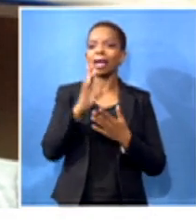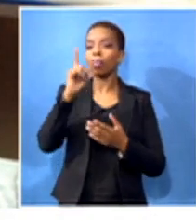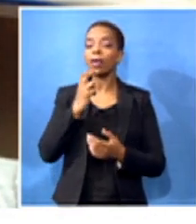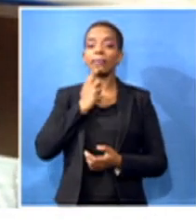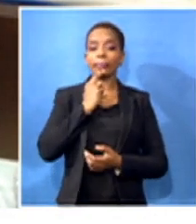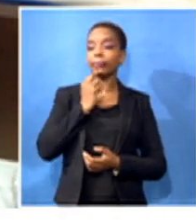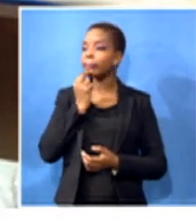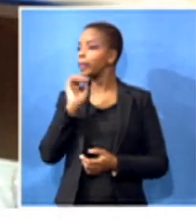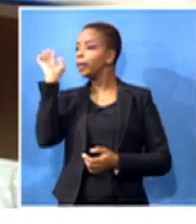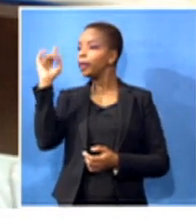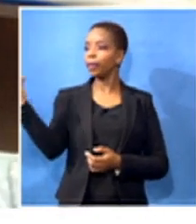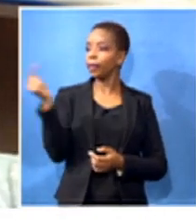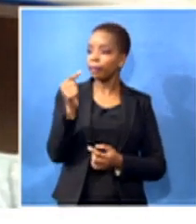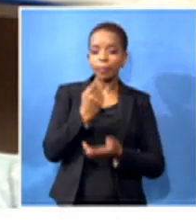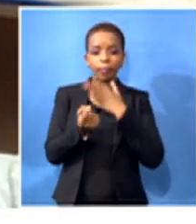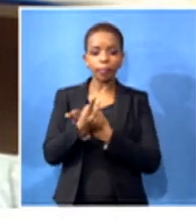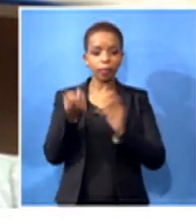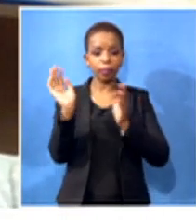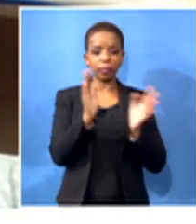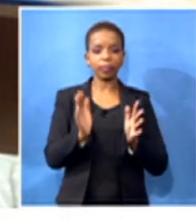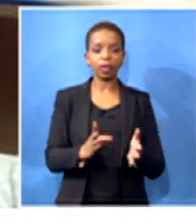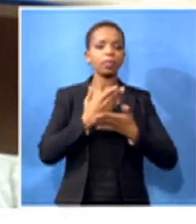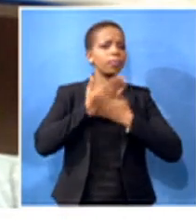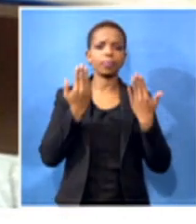of an information that was volunteered to us. So